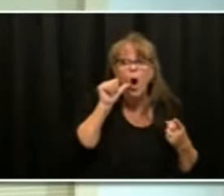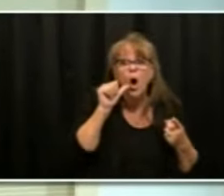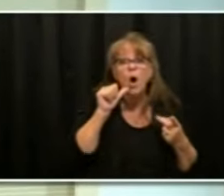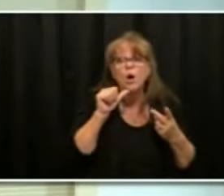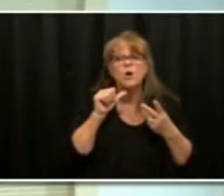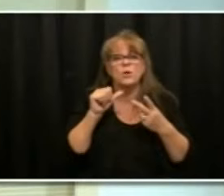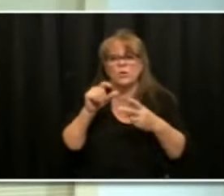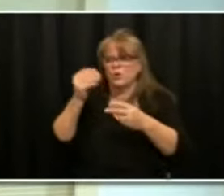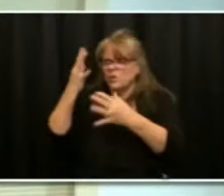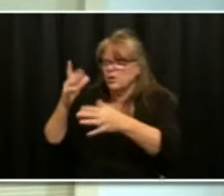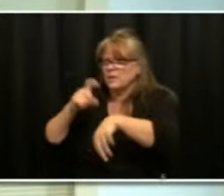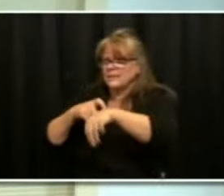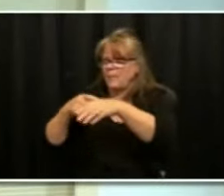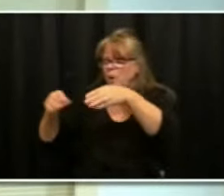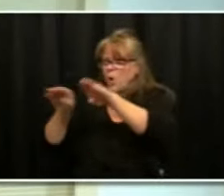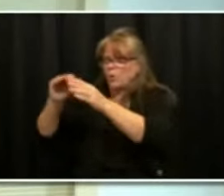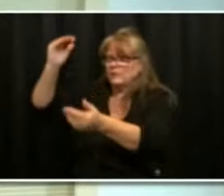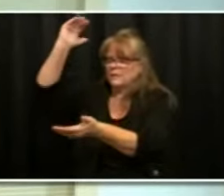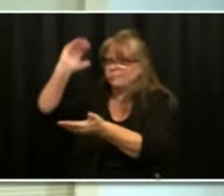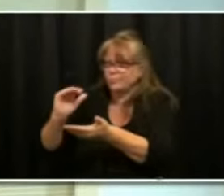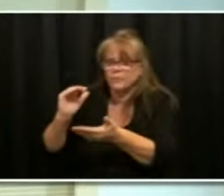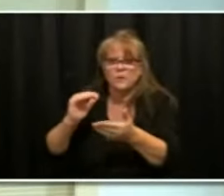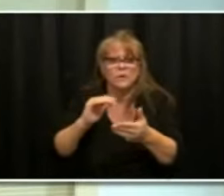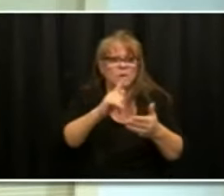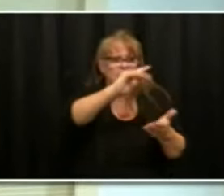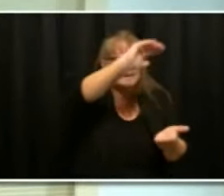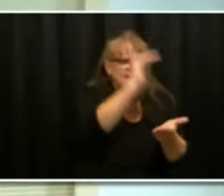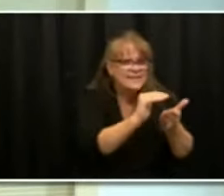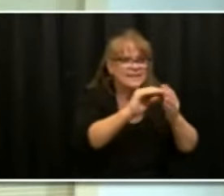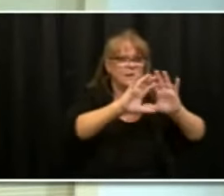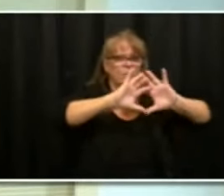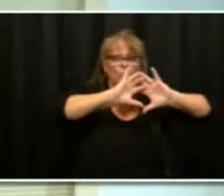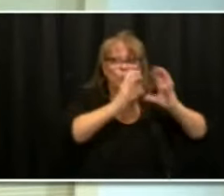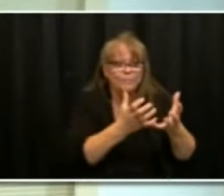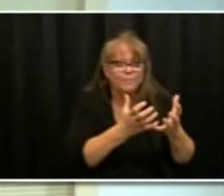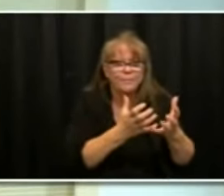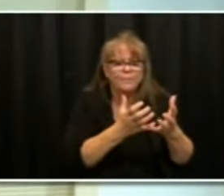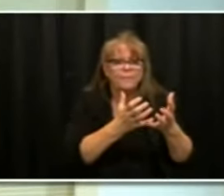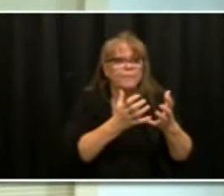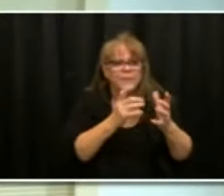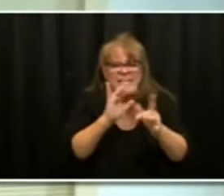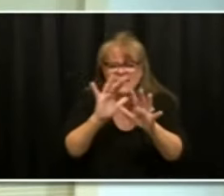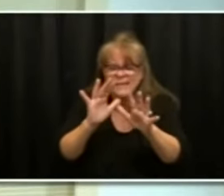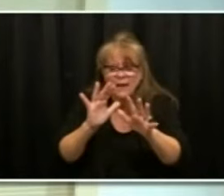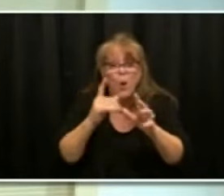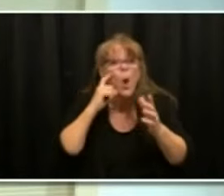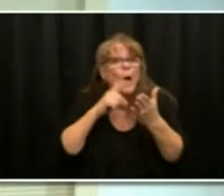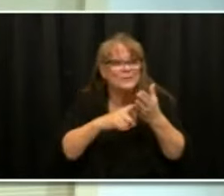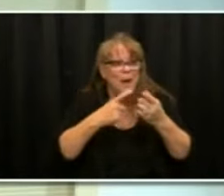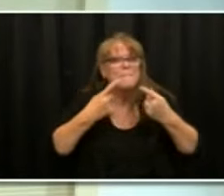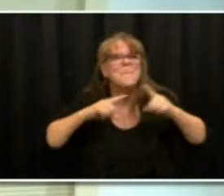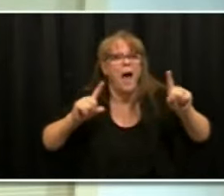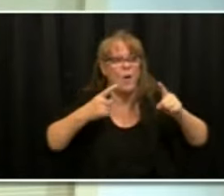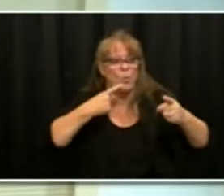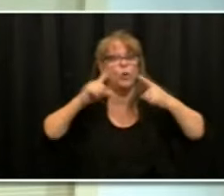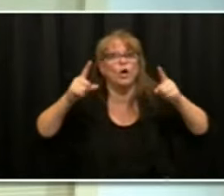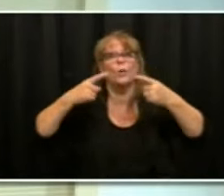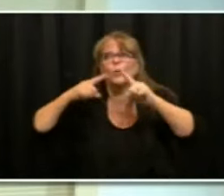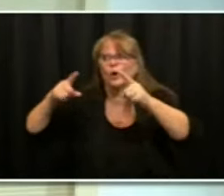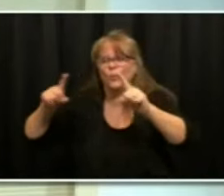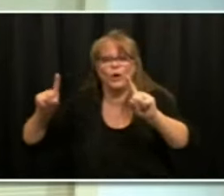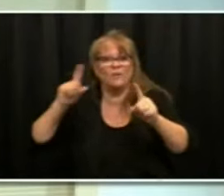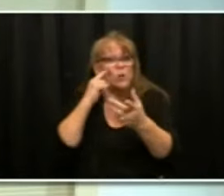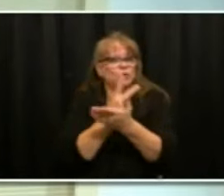nightlife, and that was effective. The biggest factor in this is people's behavior.